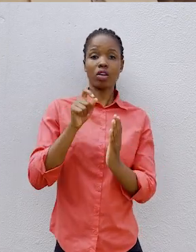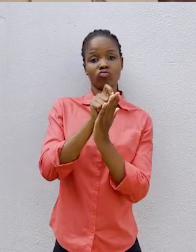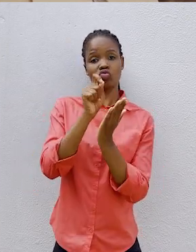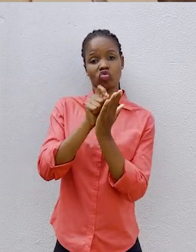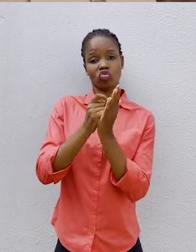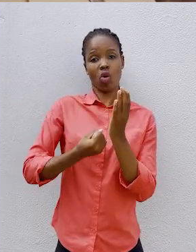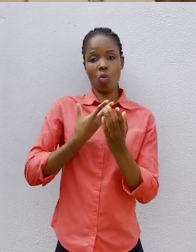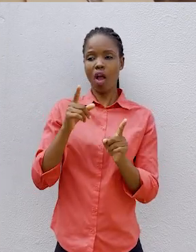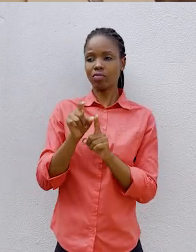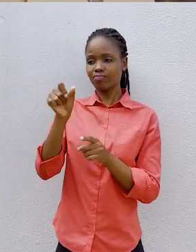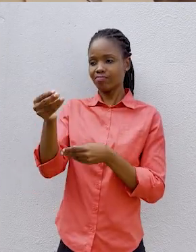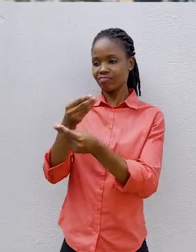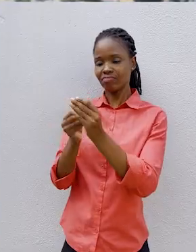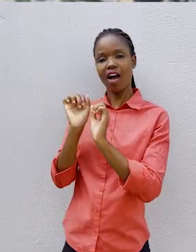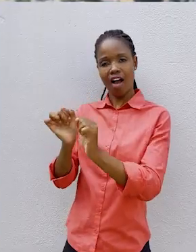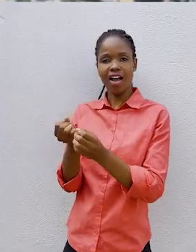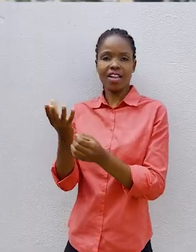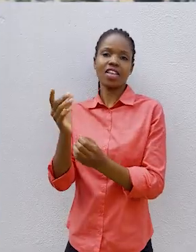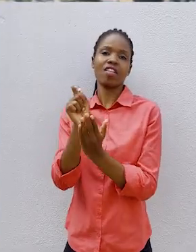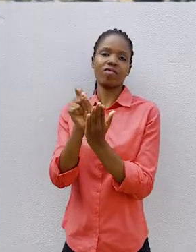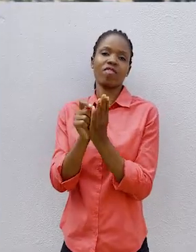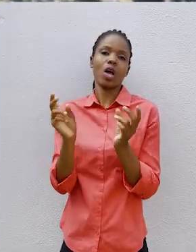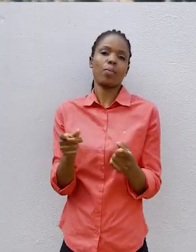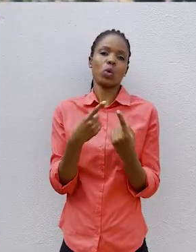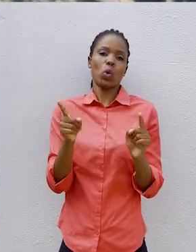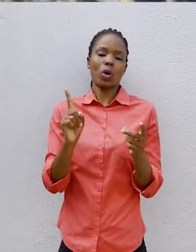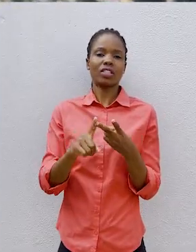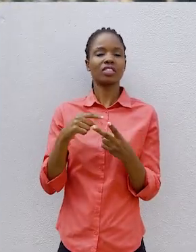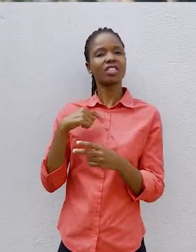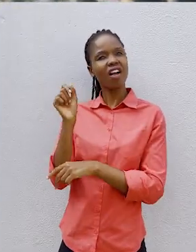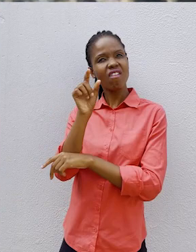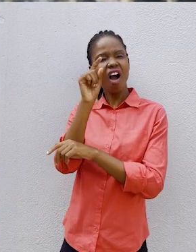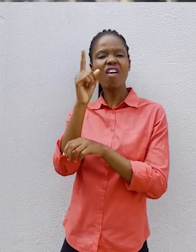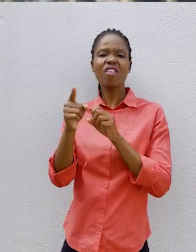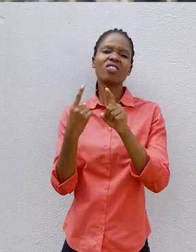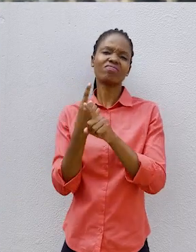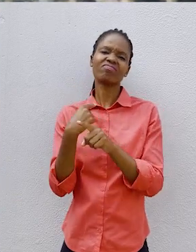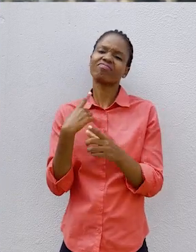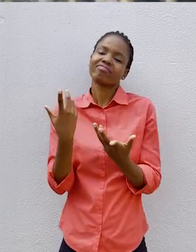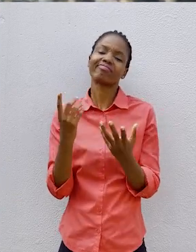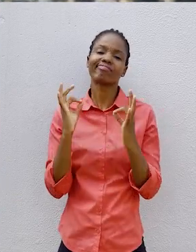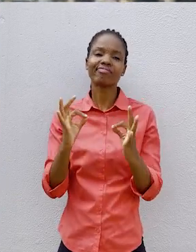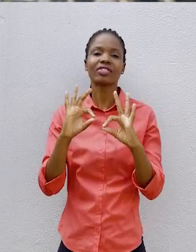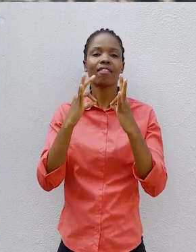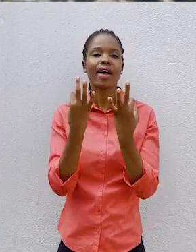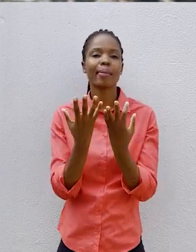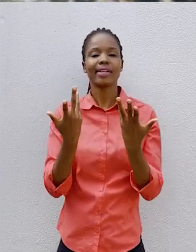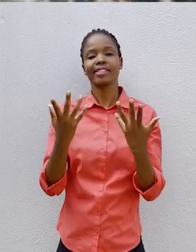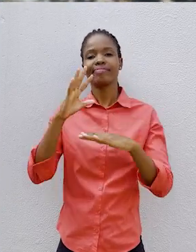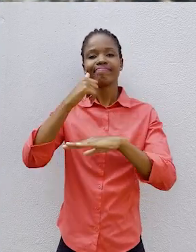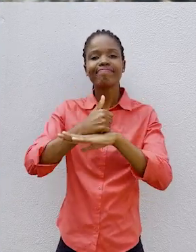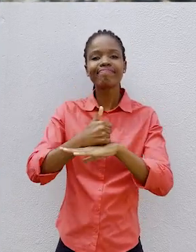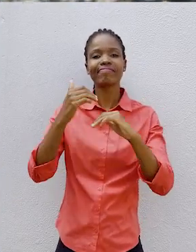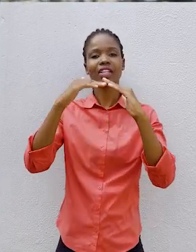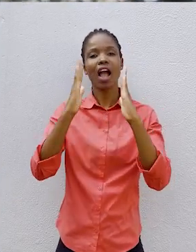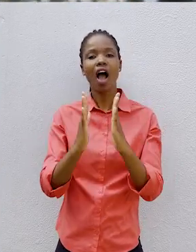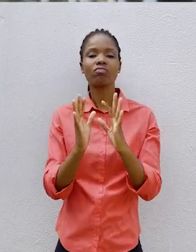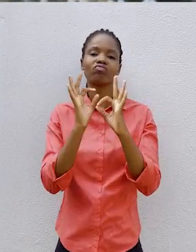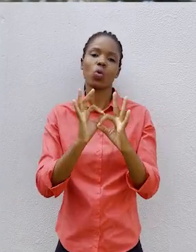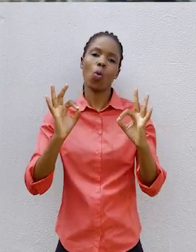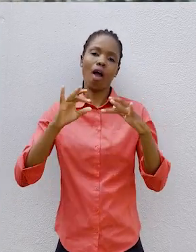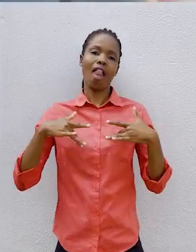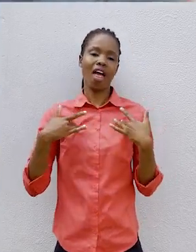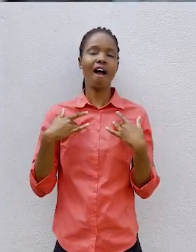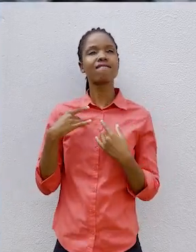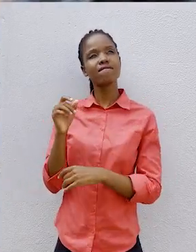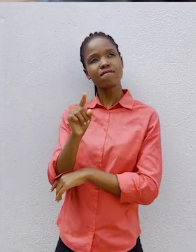a songwriter and write for people. Long term, you know, keep it simple. Have a family, get a house, live the